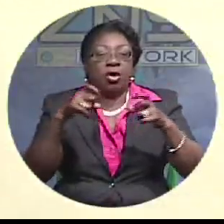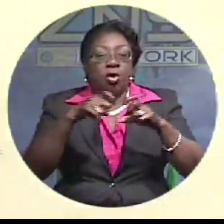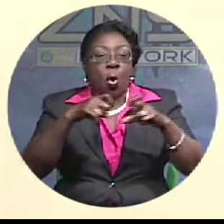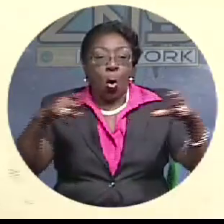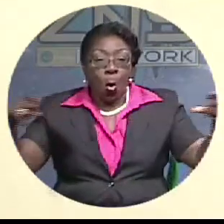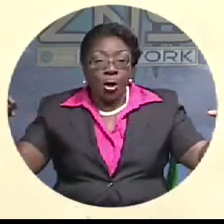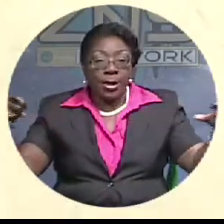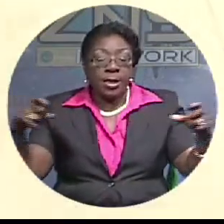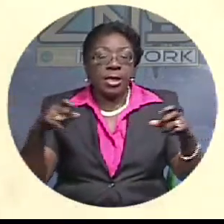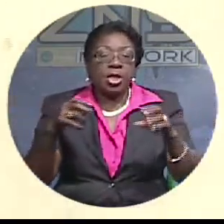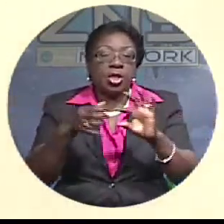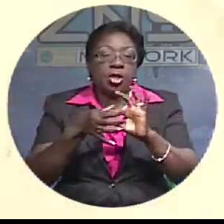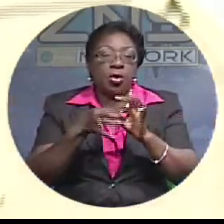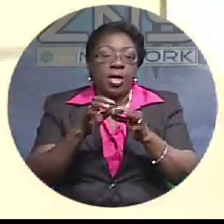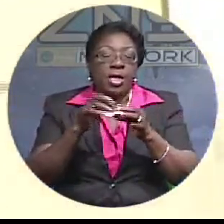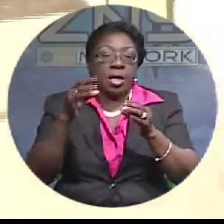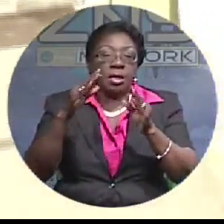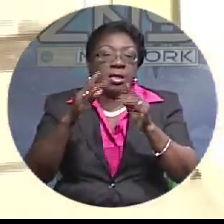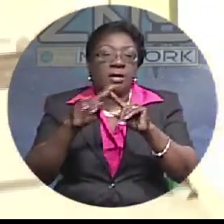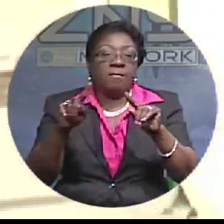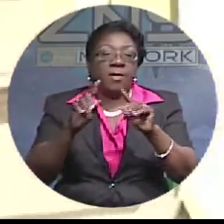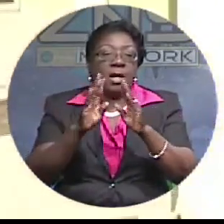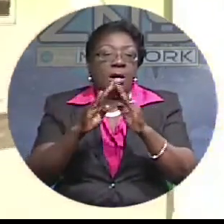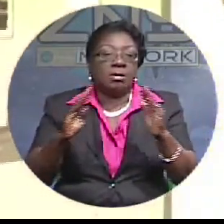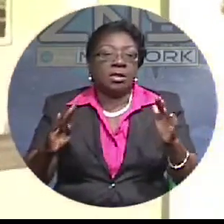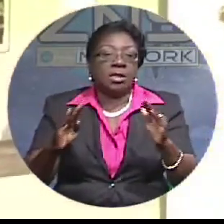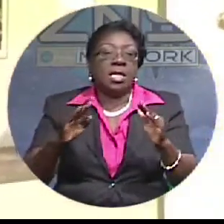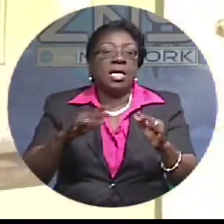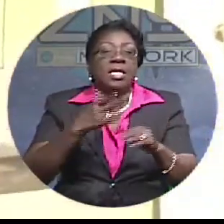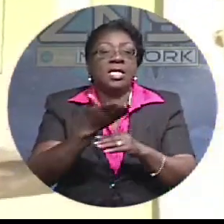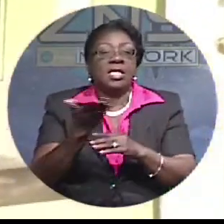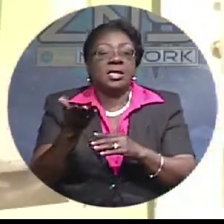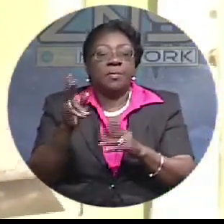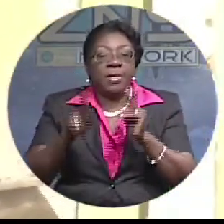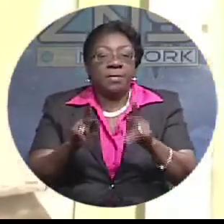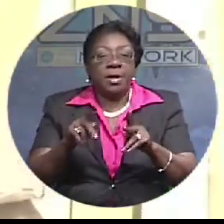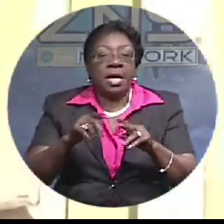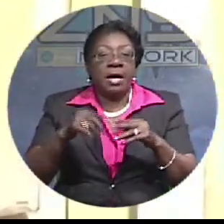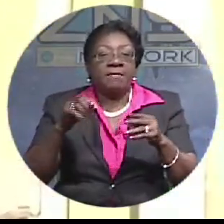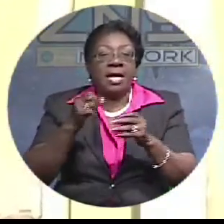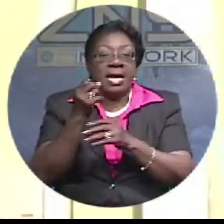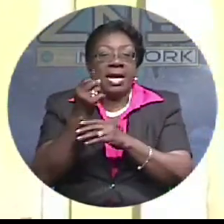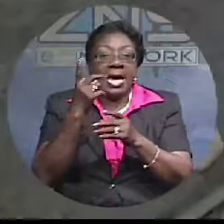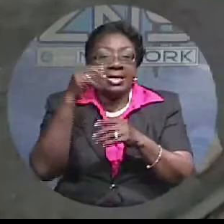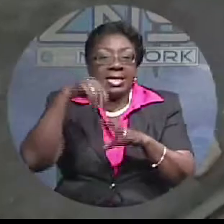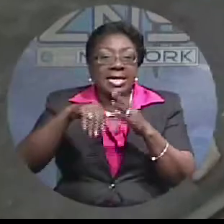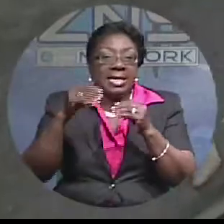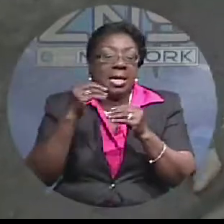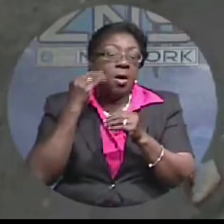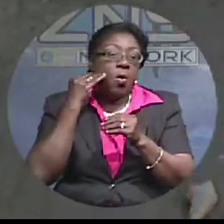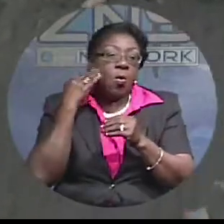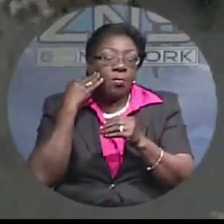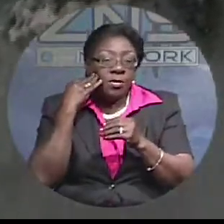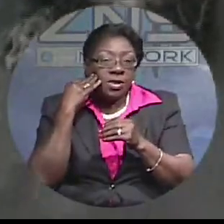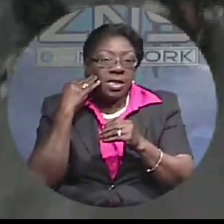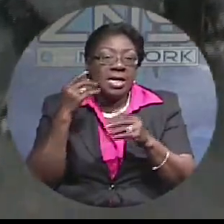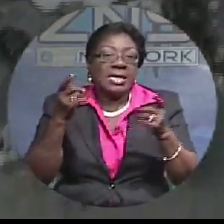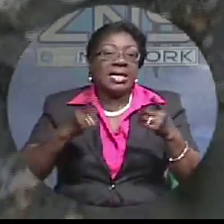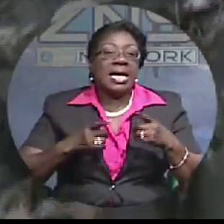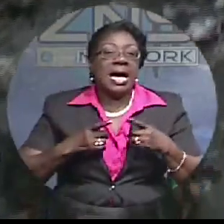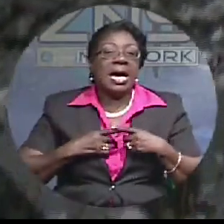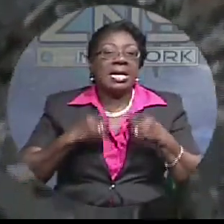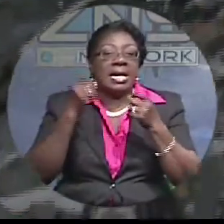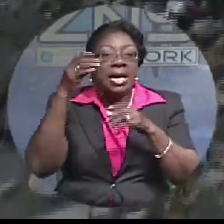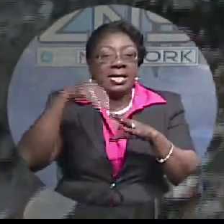and everybody need to clarify that. These people had light in their house, was running from the front house straight to the back. They landlord made sure they had light, they had cable,